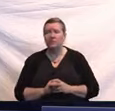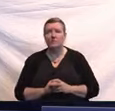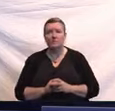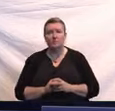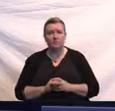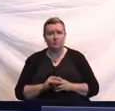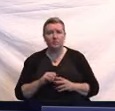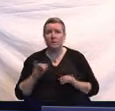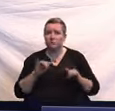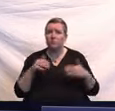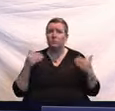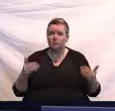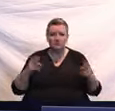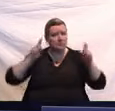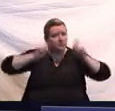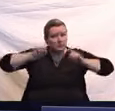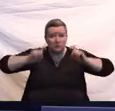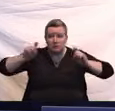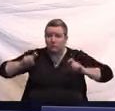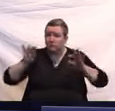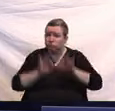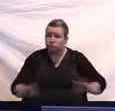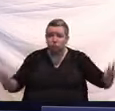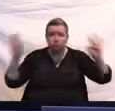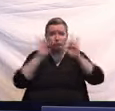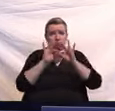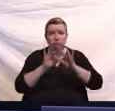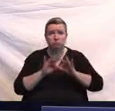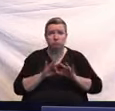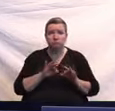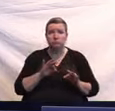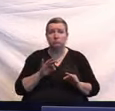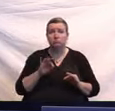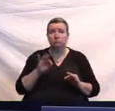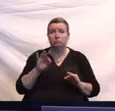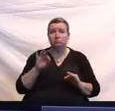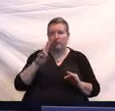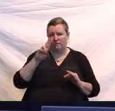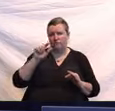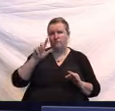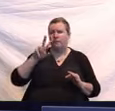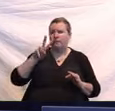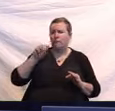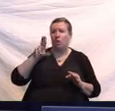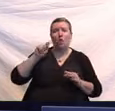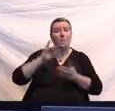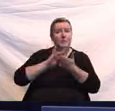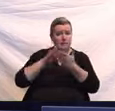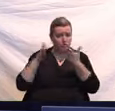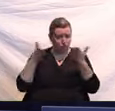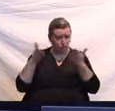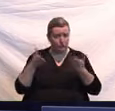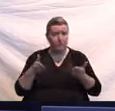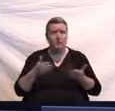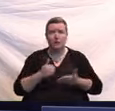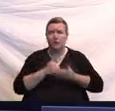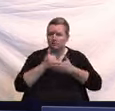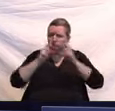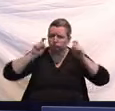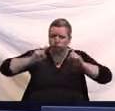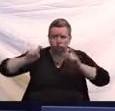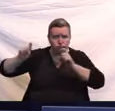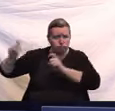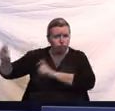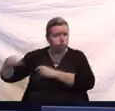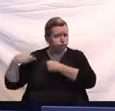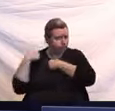testing. Vault Medical Services has been a valuable testing partner throughout this pandemic. Now the